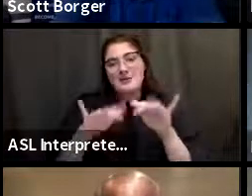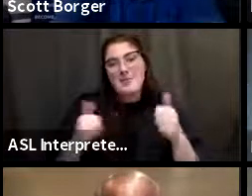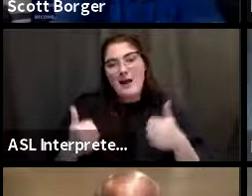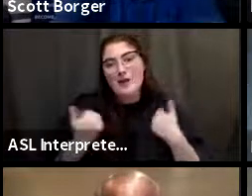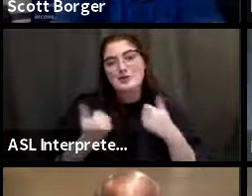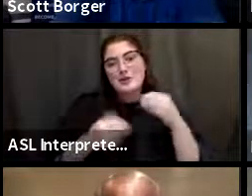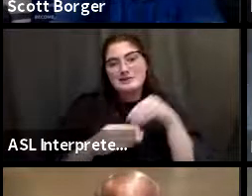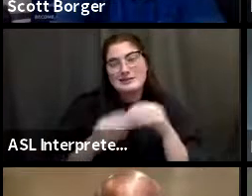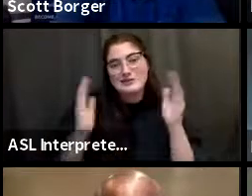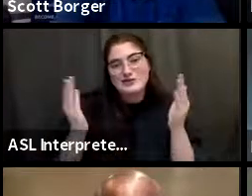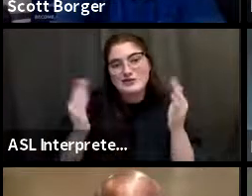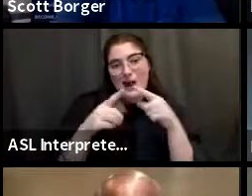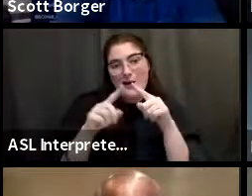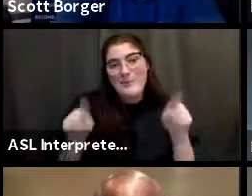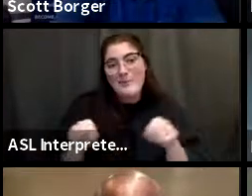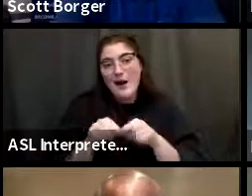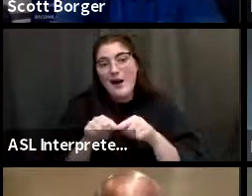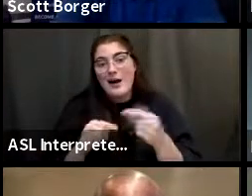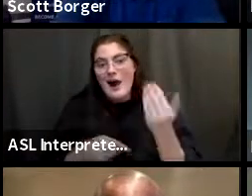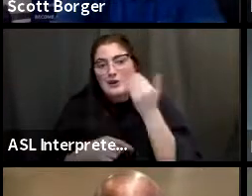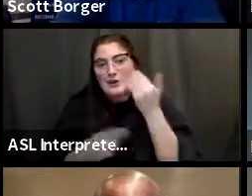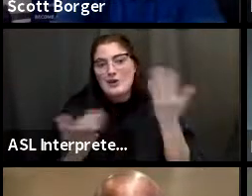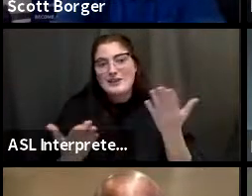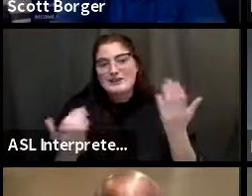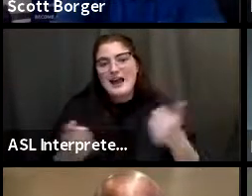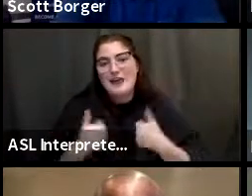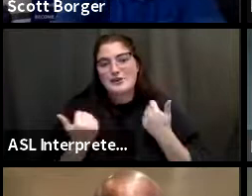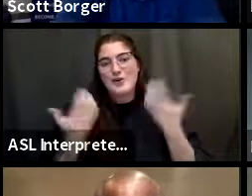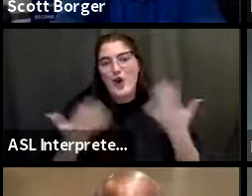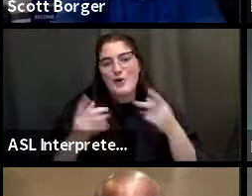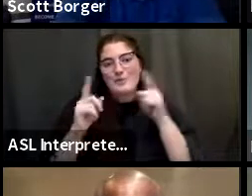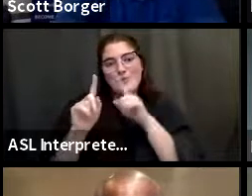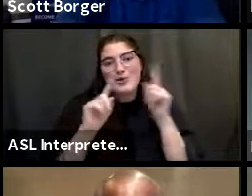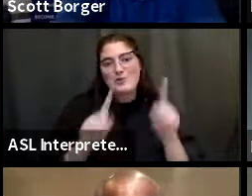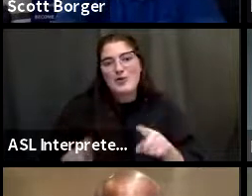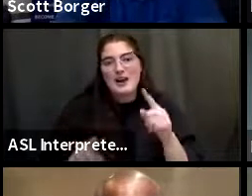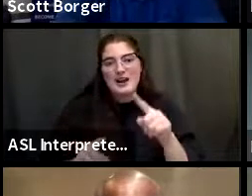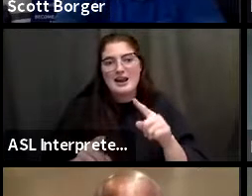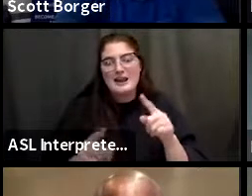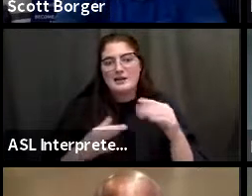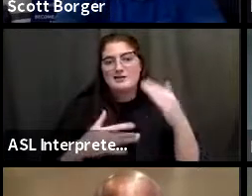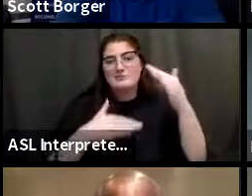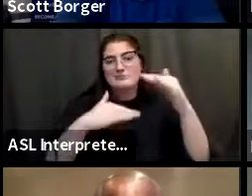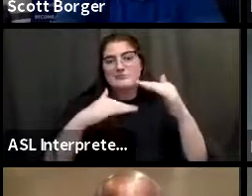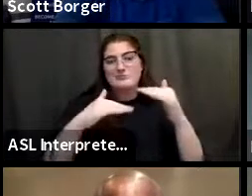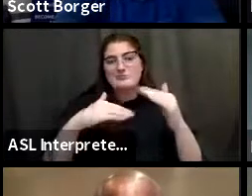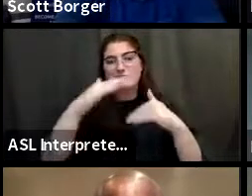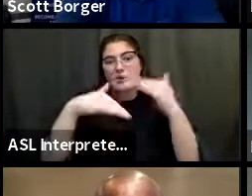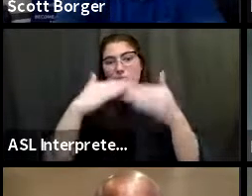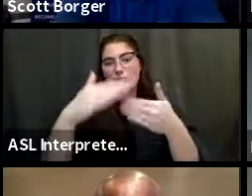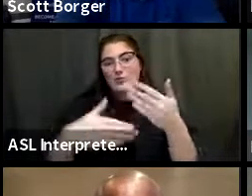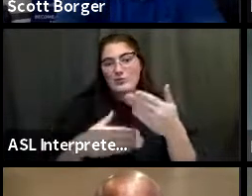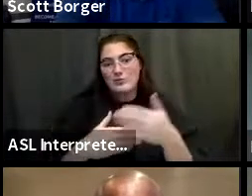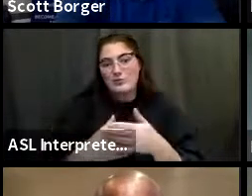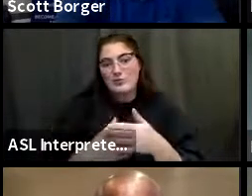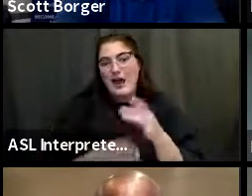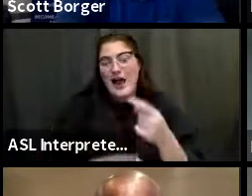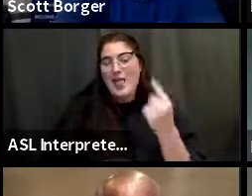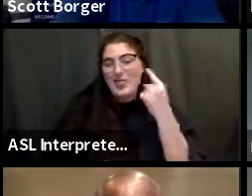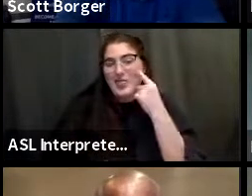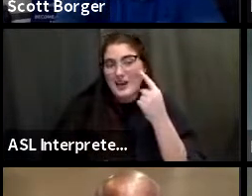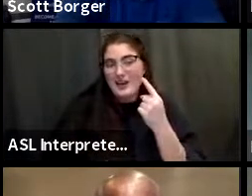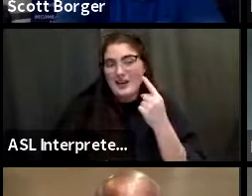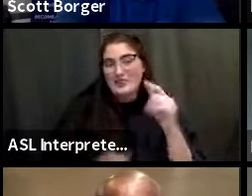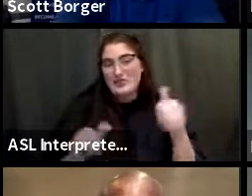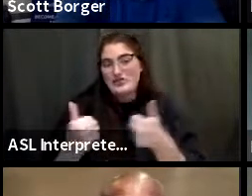I know this is an address that's already been reported and it is reaching the latter stages of the adjudication process. I think the challenge for us